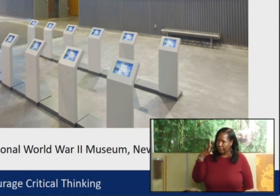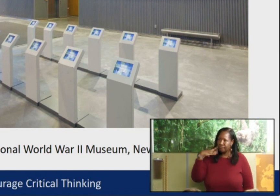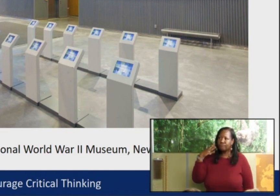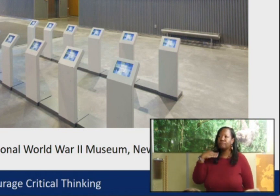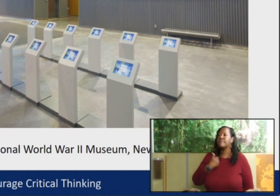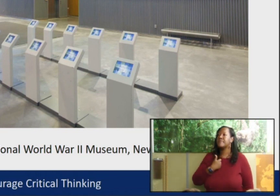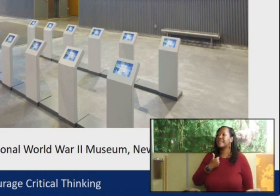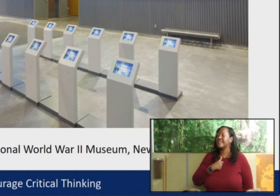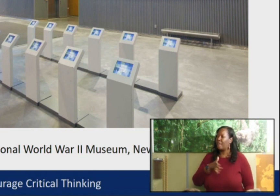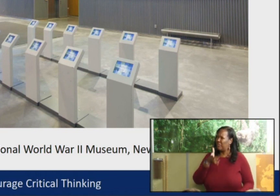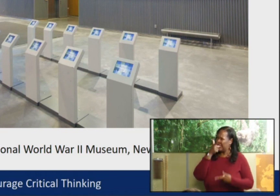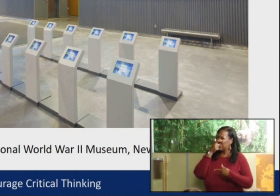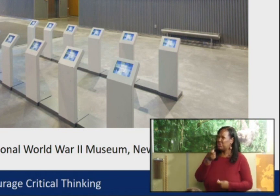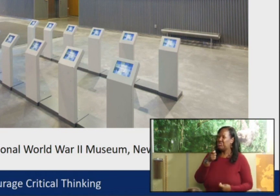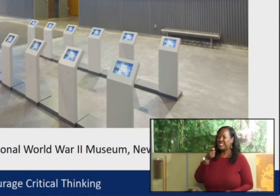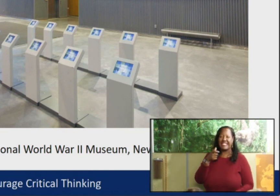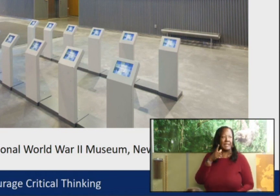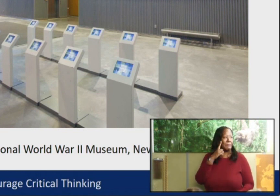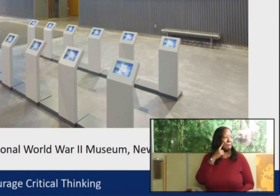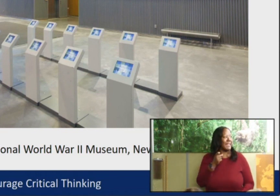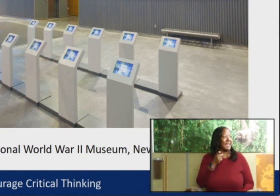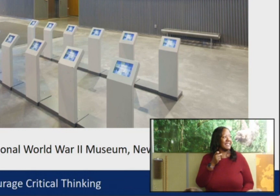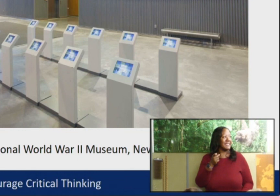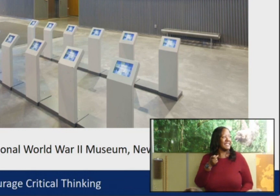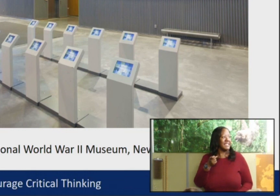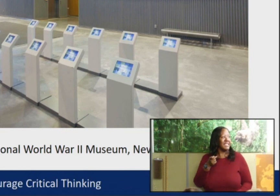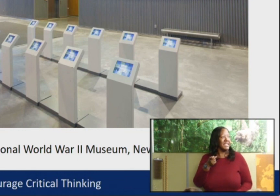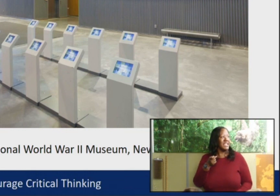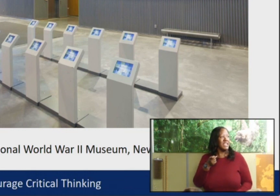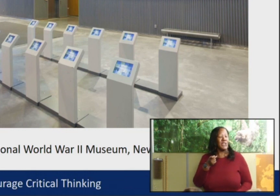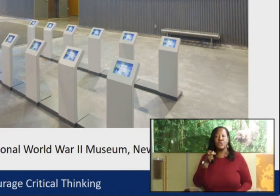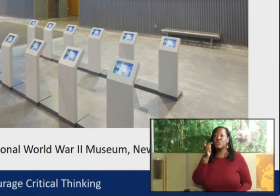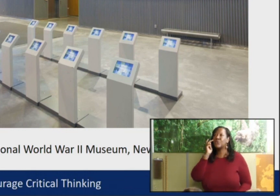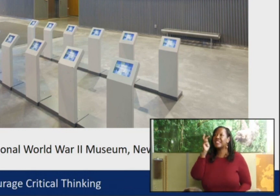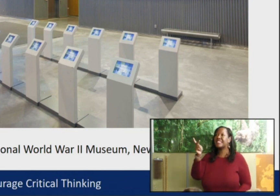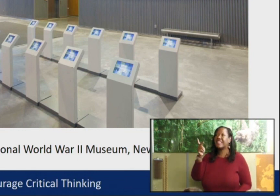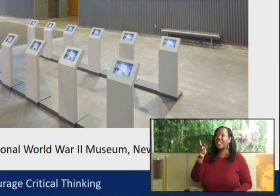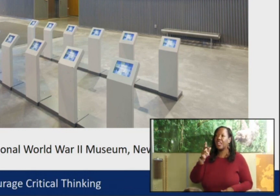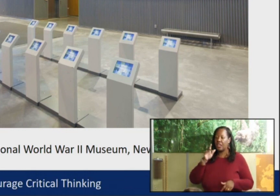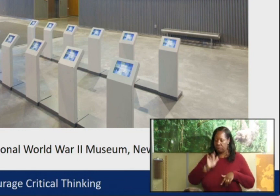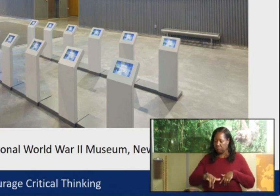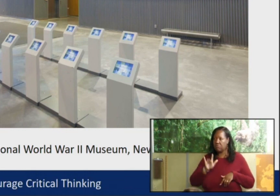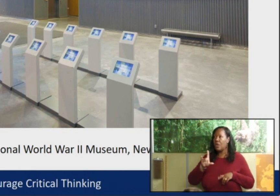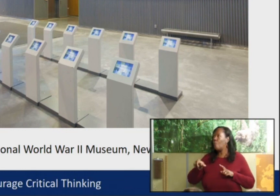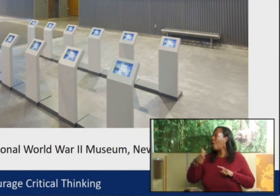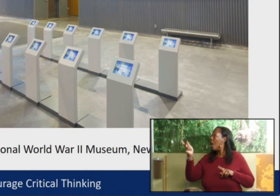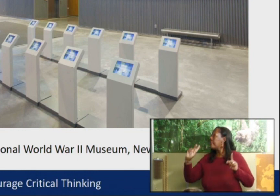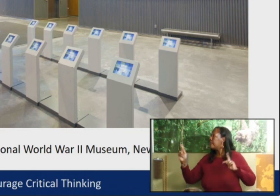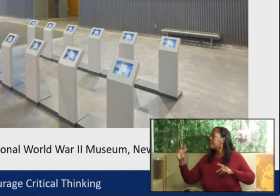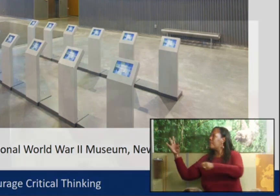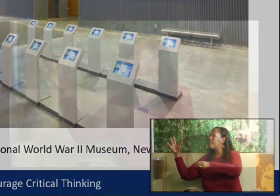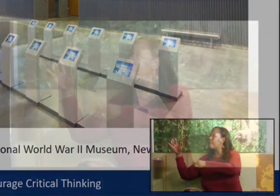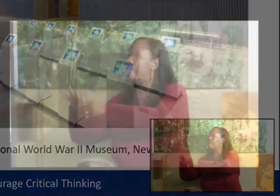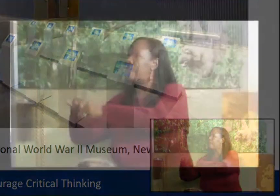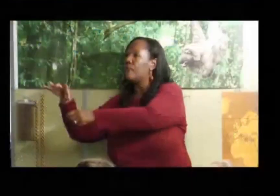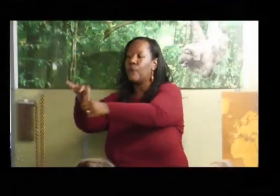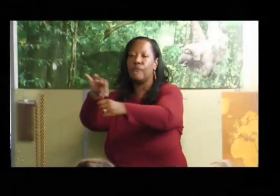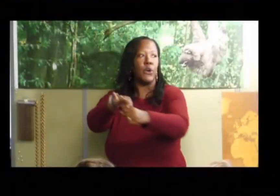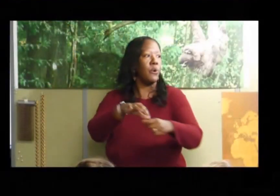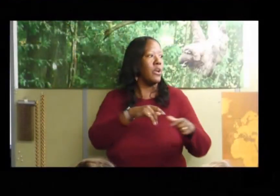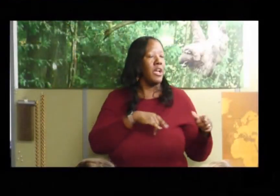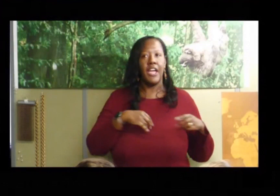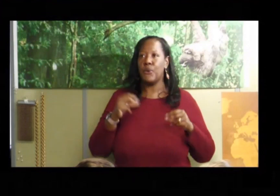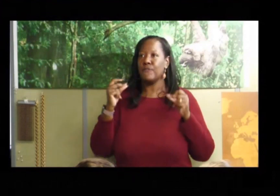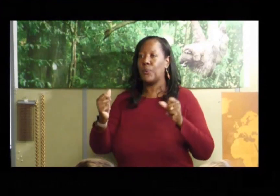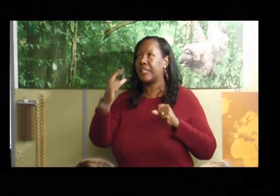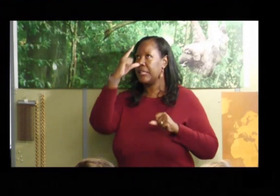interesting experience because, you can see sort of how other people voted, and it's a group activity, and you have to kind of quickly